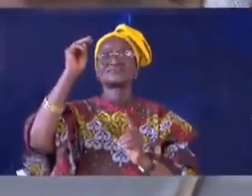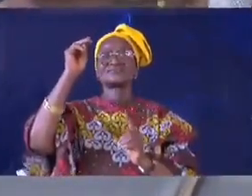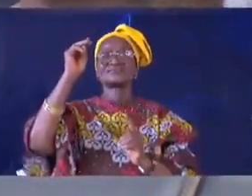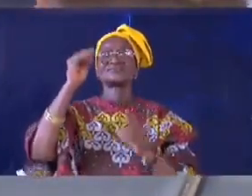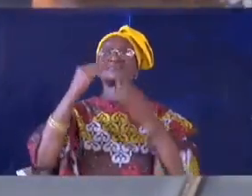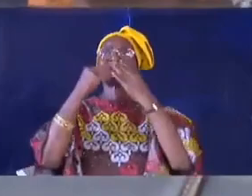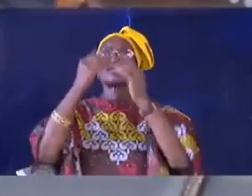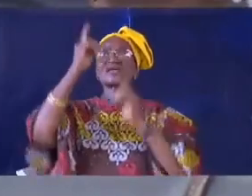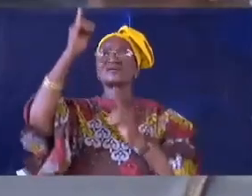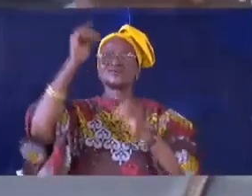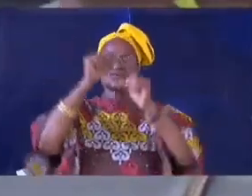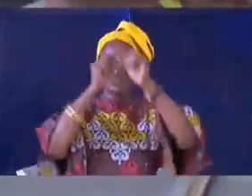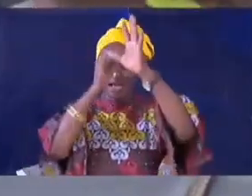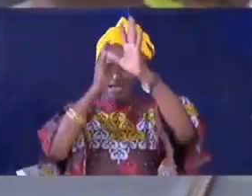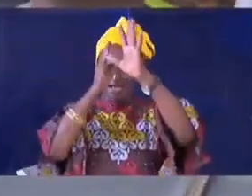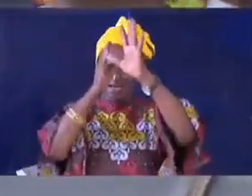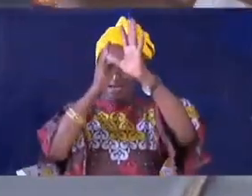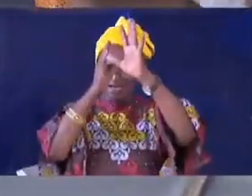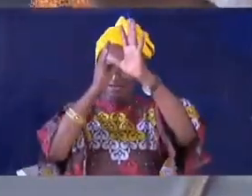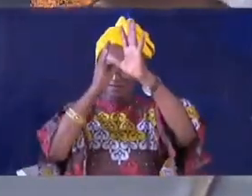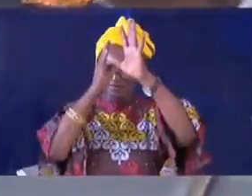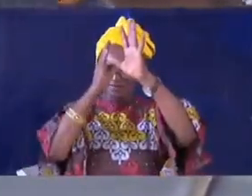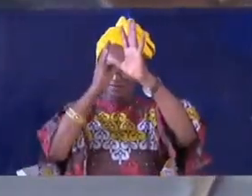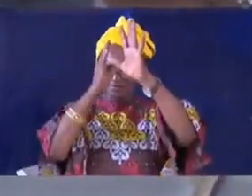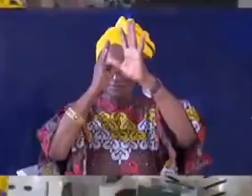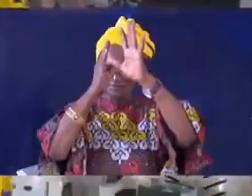Thank you, Father.